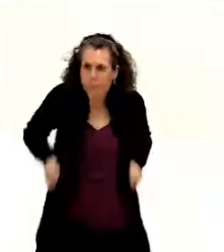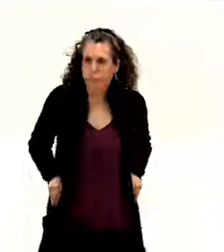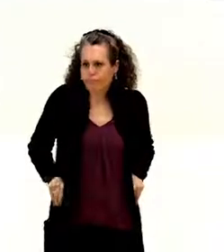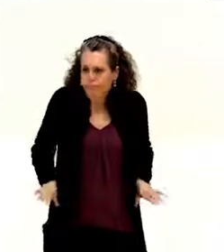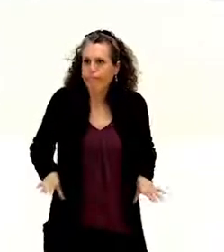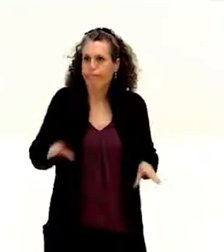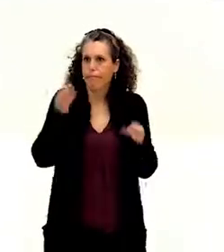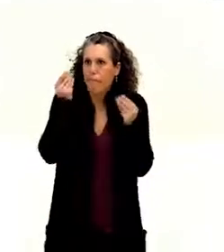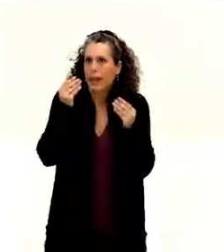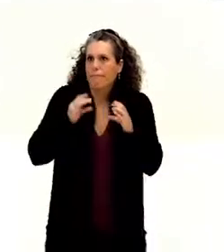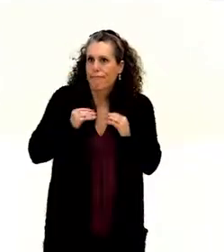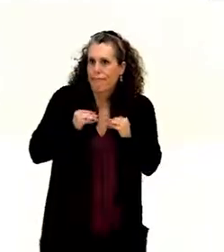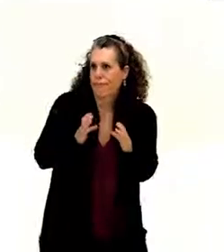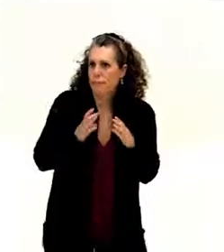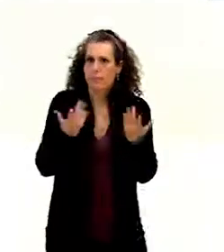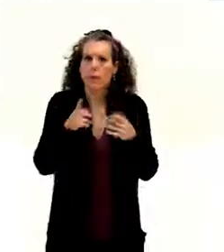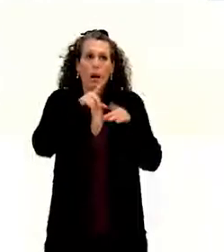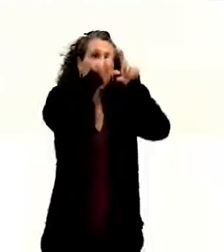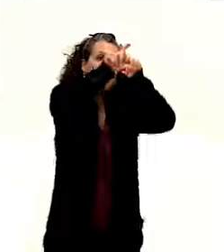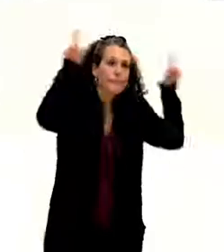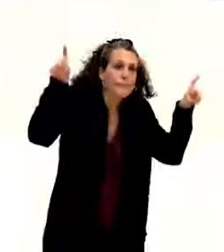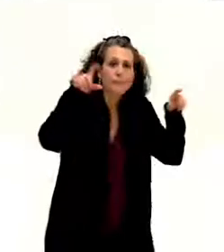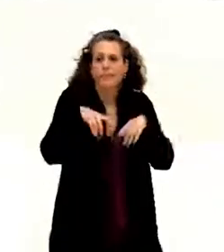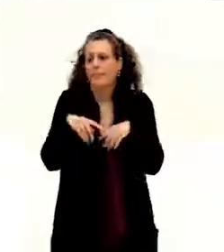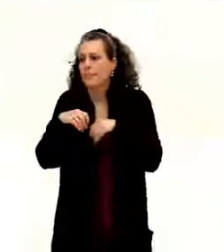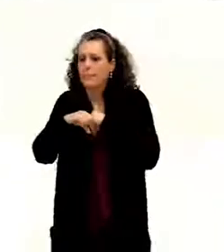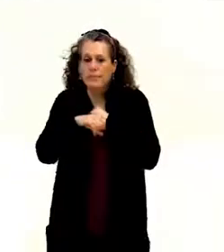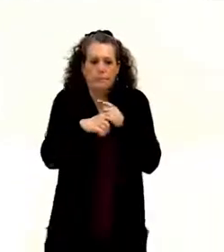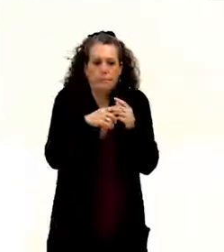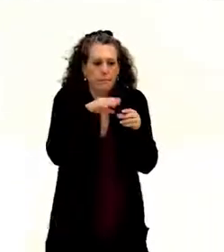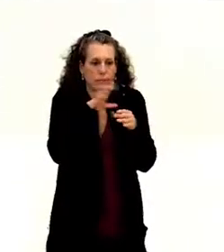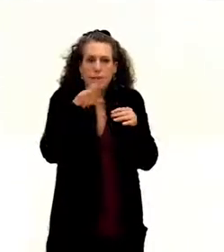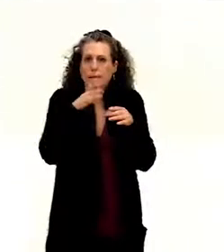indicates industrial or commercial character.